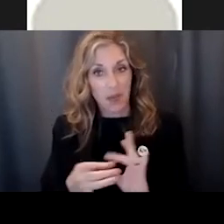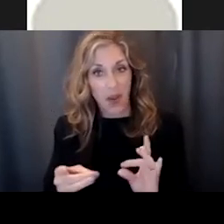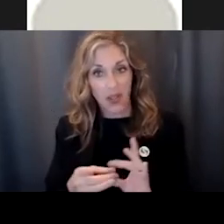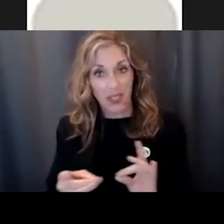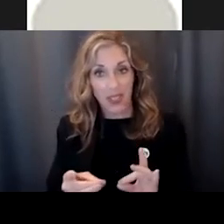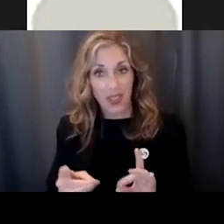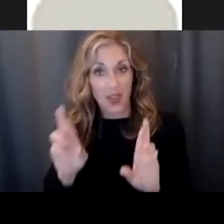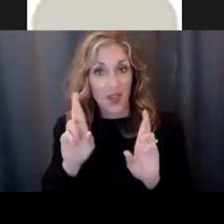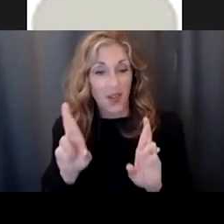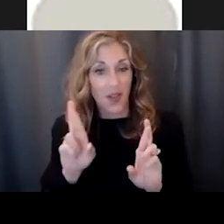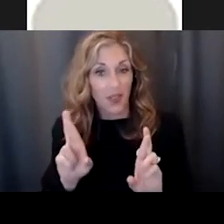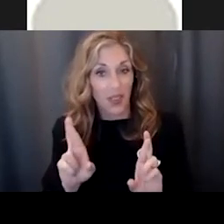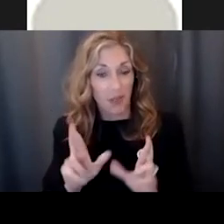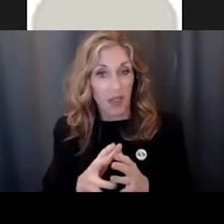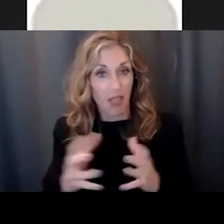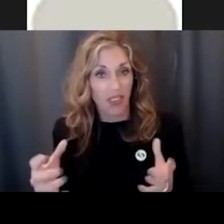got time.